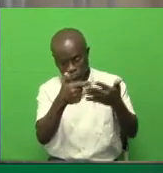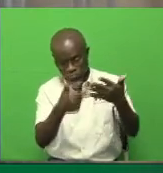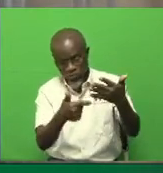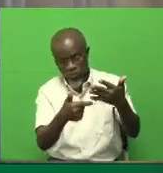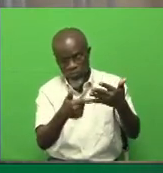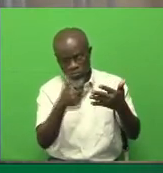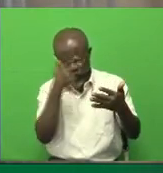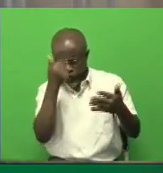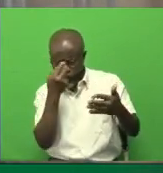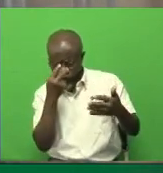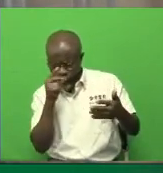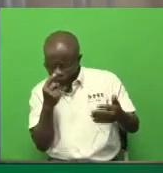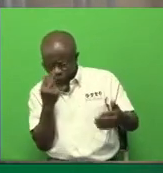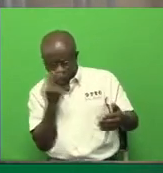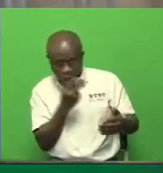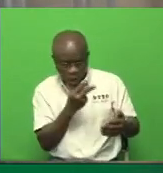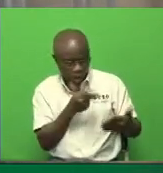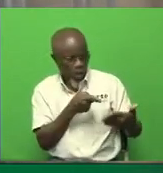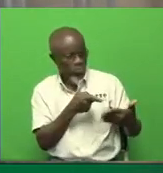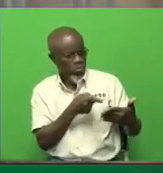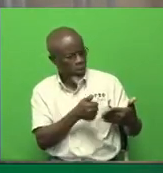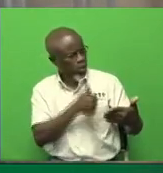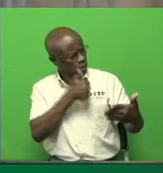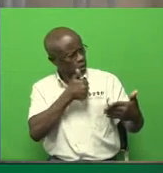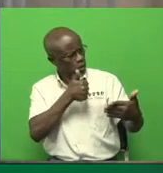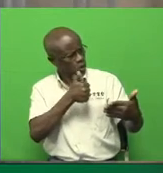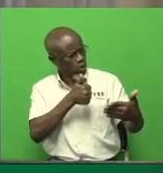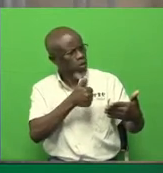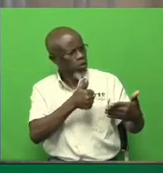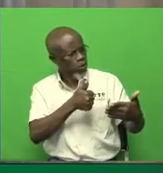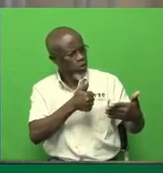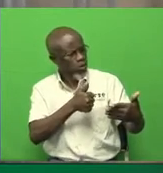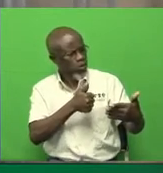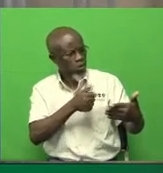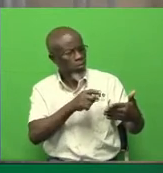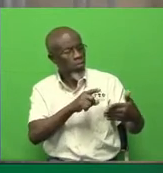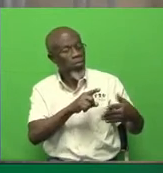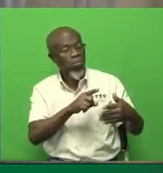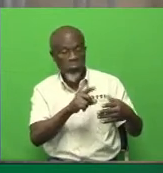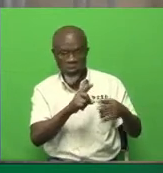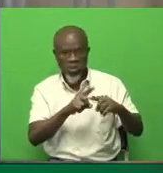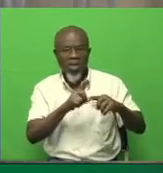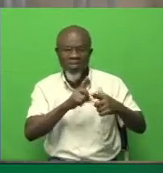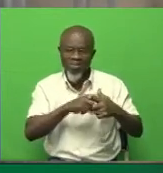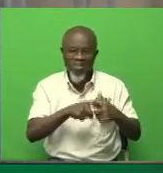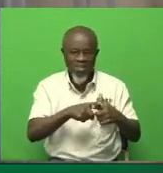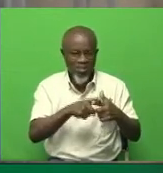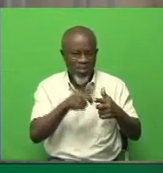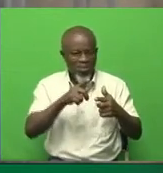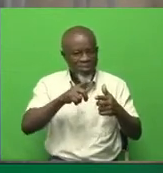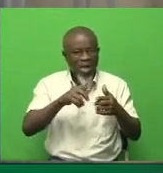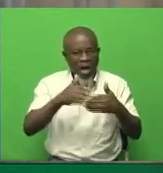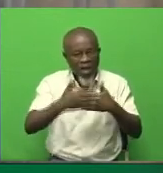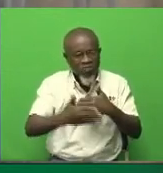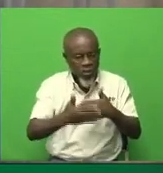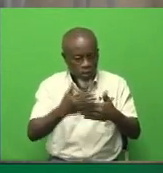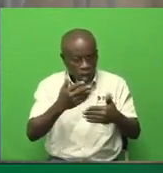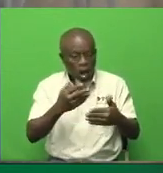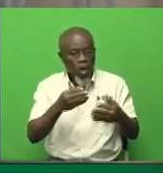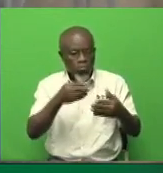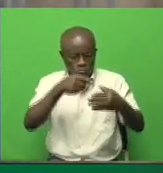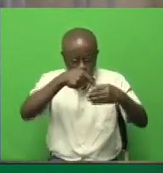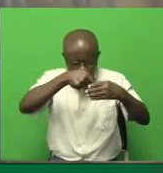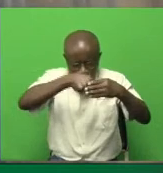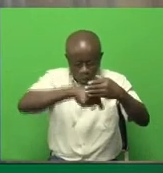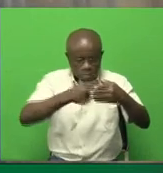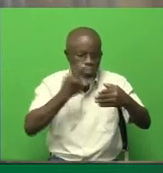be very good things and yes in some instances they are but again the devil is in the details first of